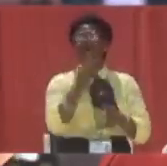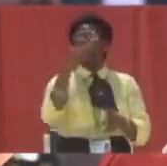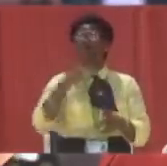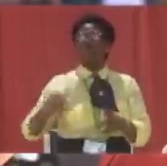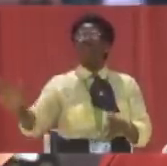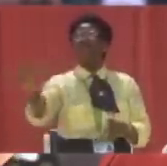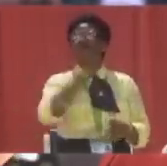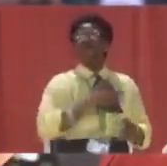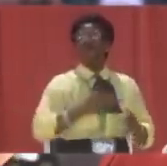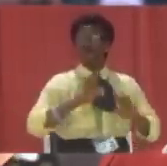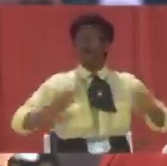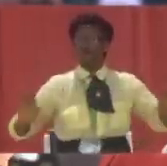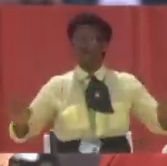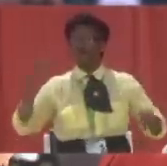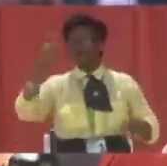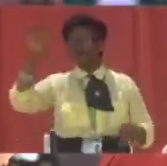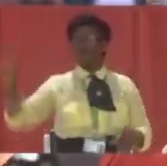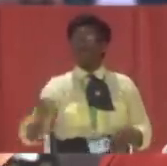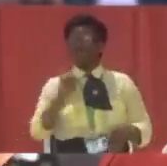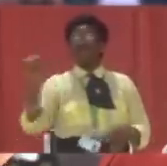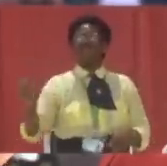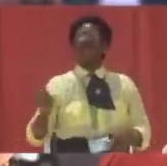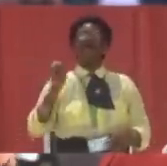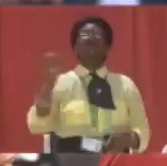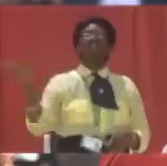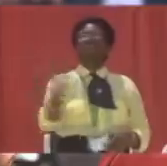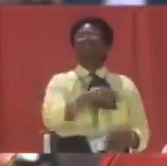be shouting for joy.